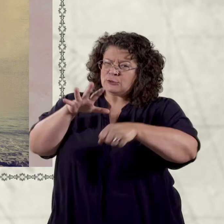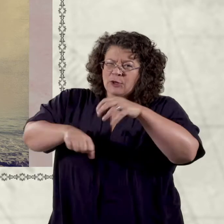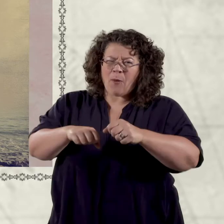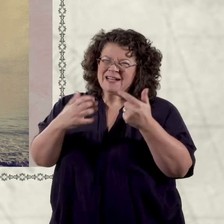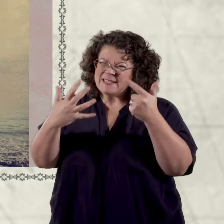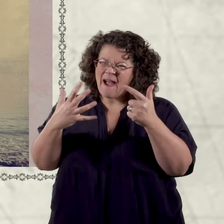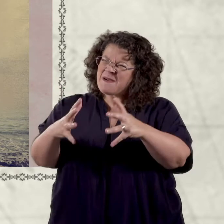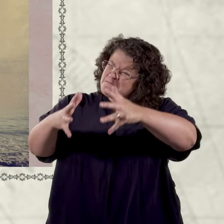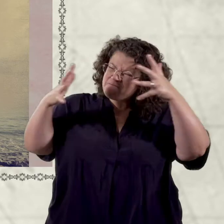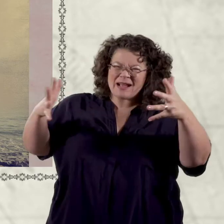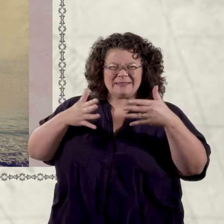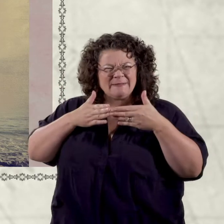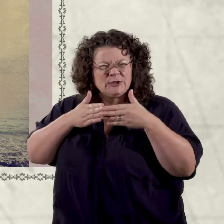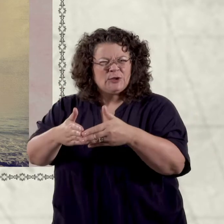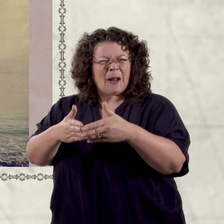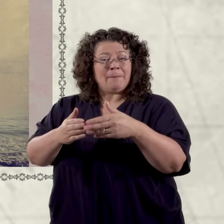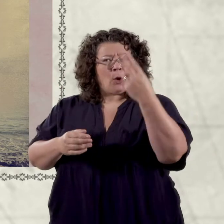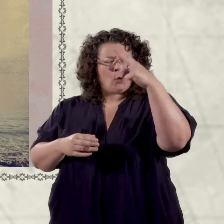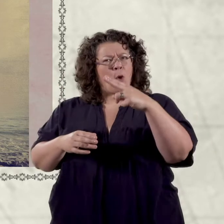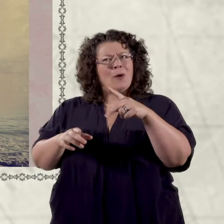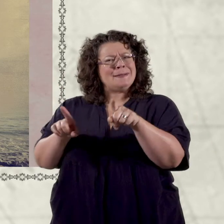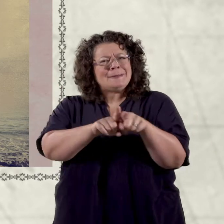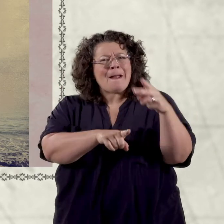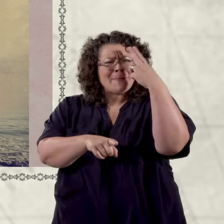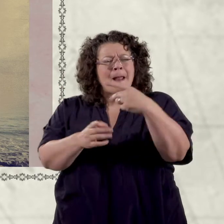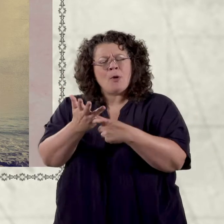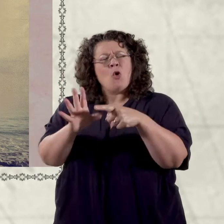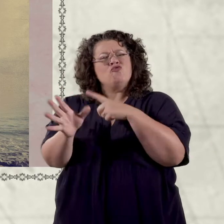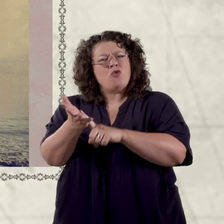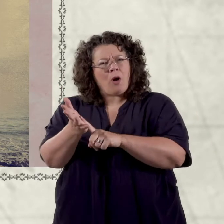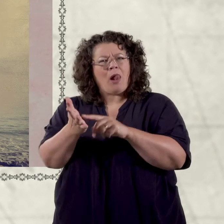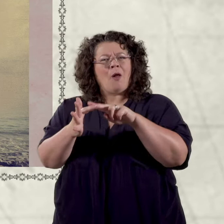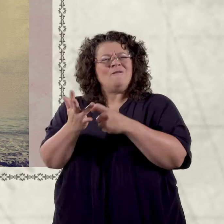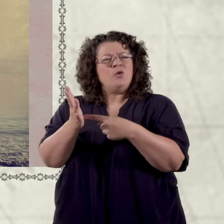ships, and I called them the Royal Fortune every time.